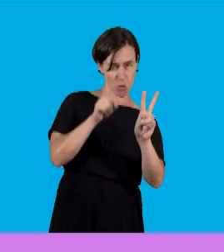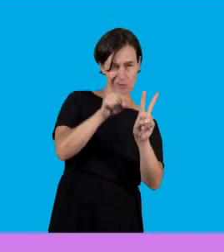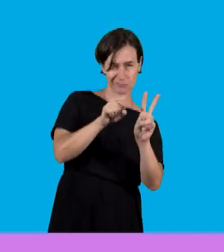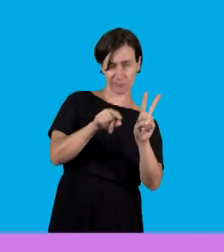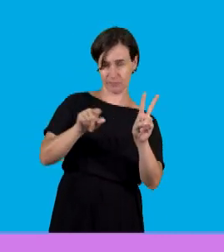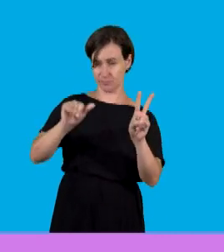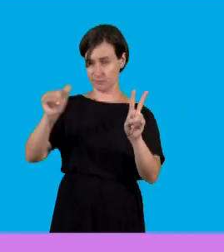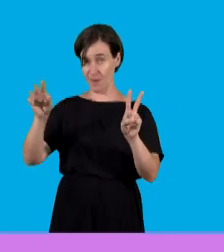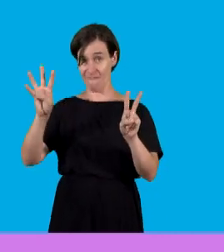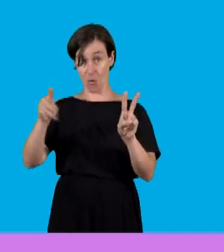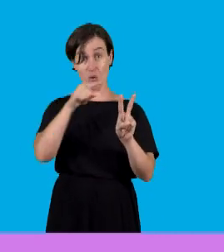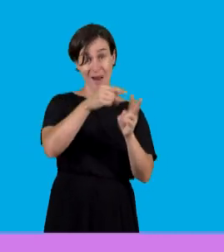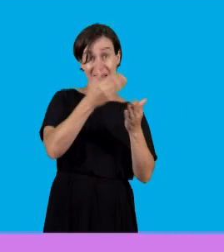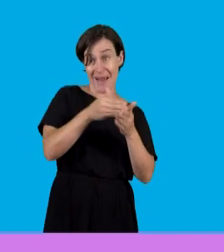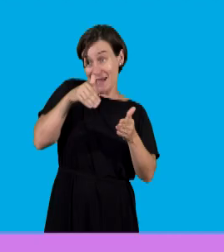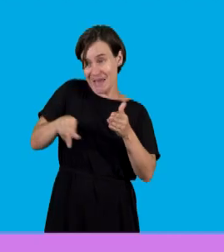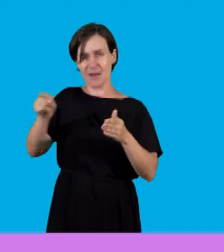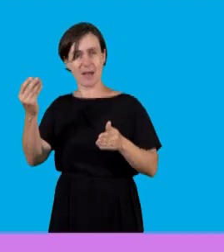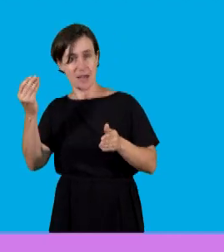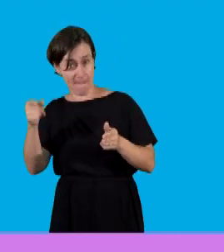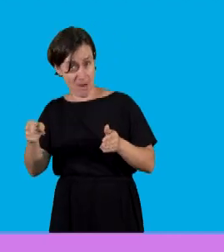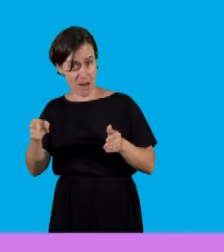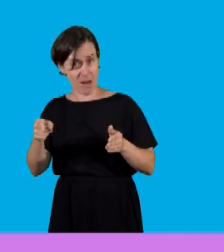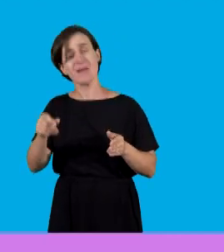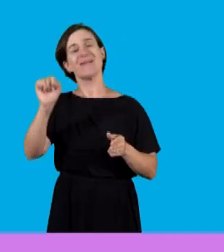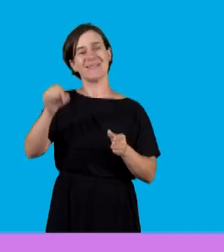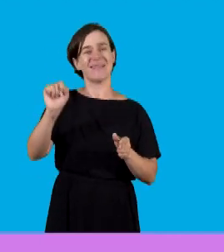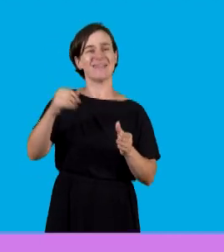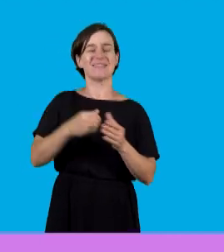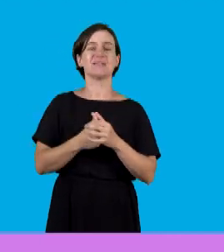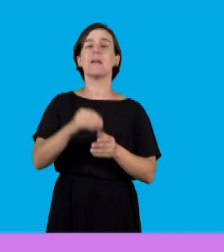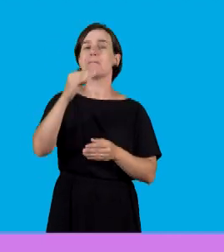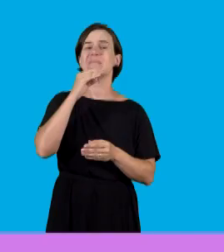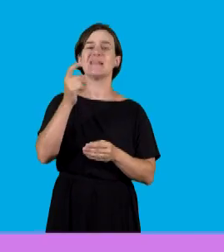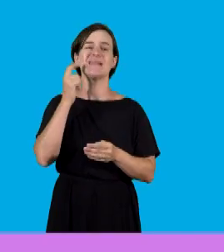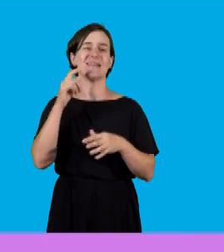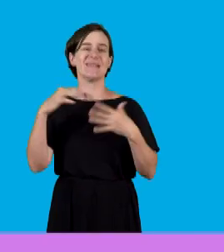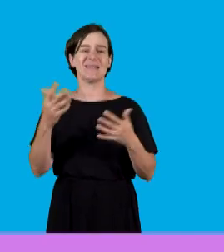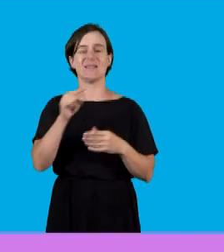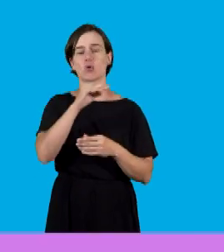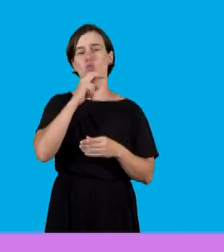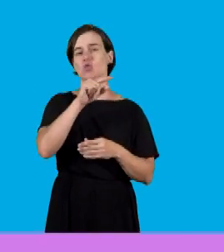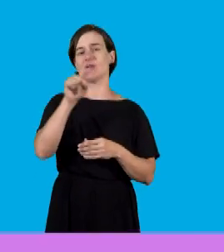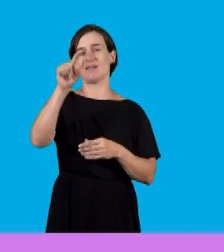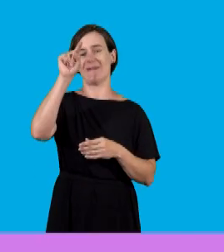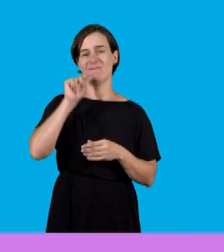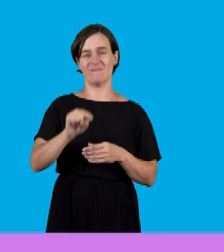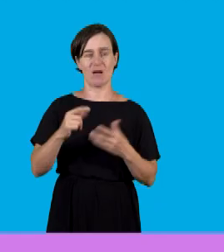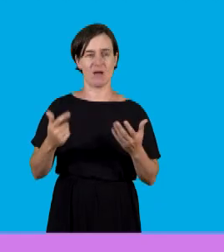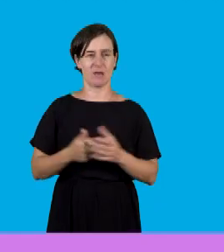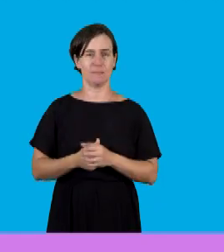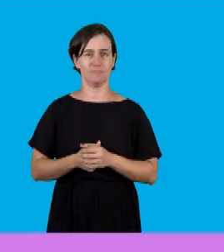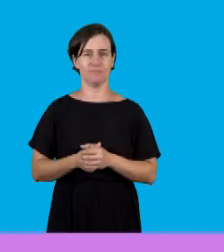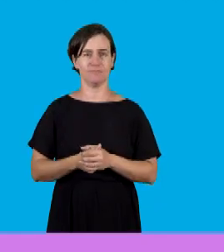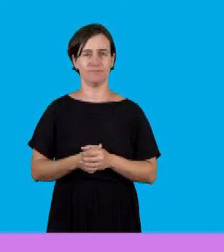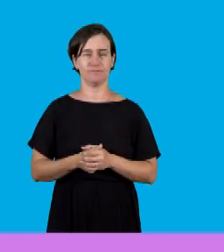side go into the number on our right-hand side. If it does, then you can divide by the very same number and check whether does it leave your